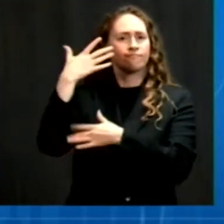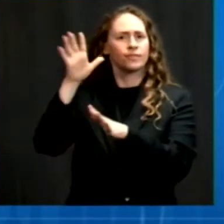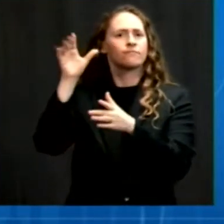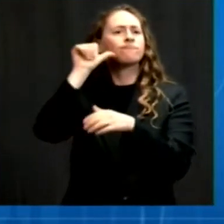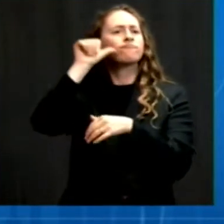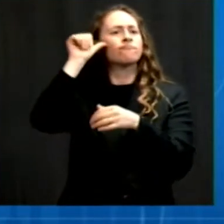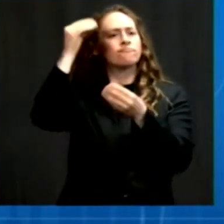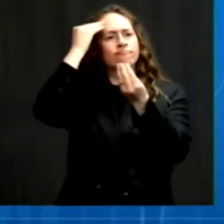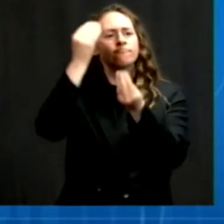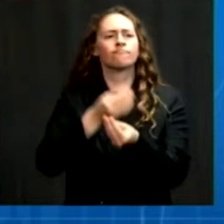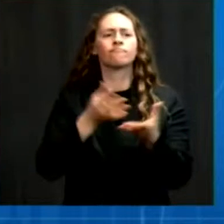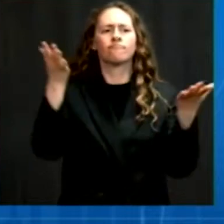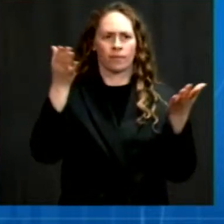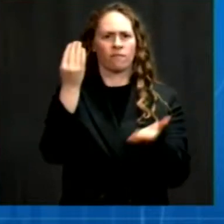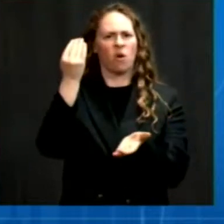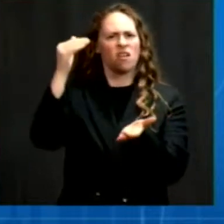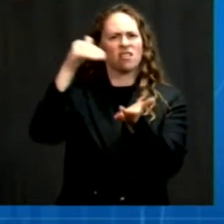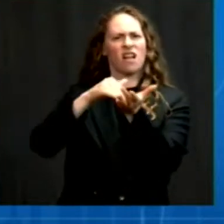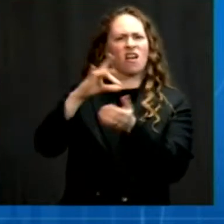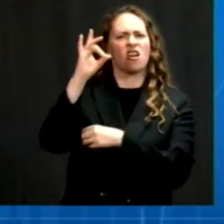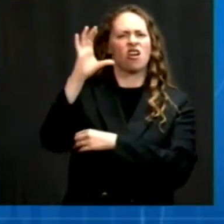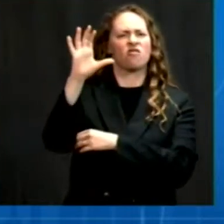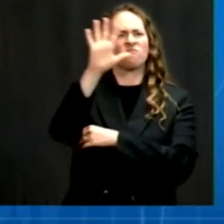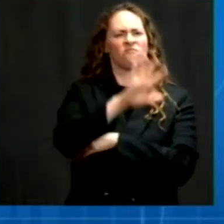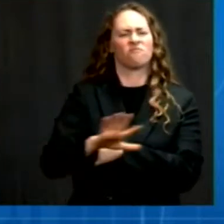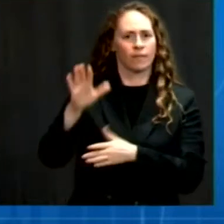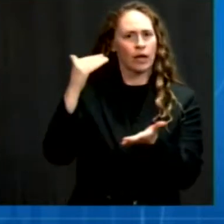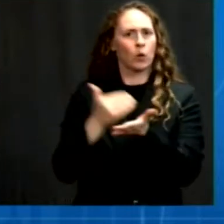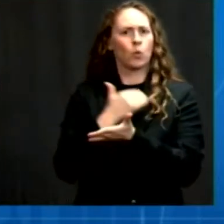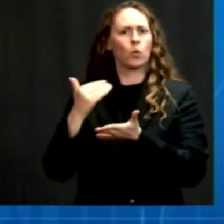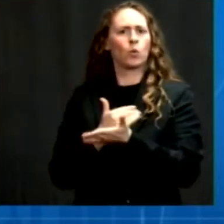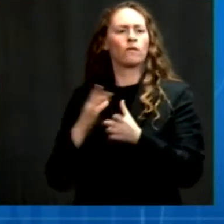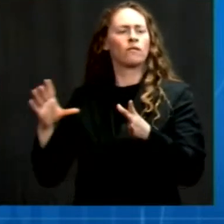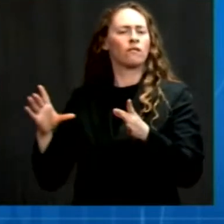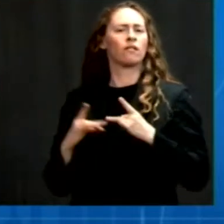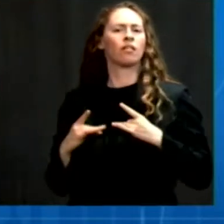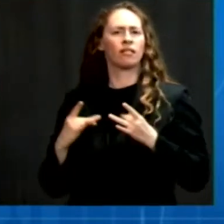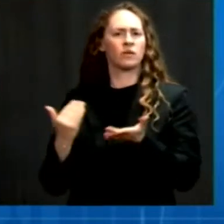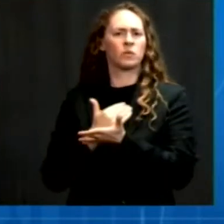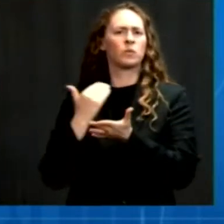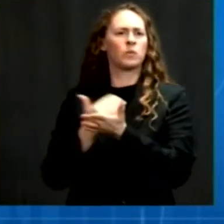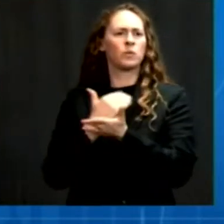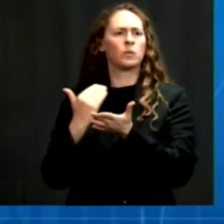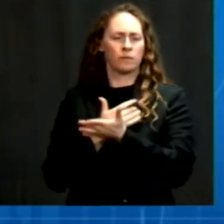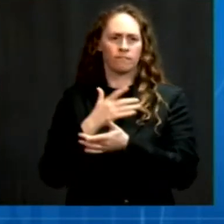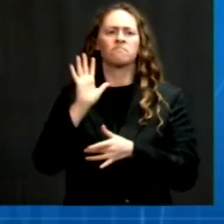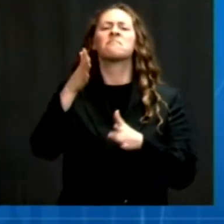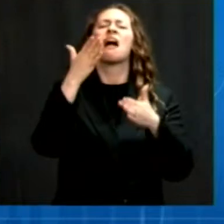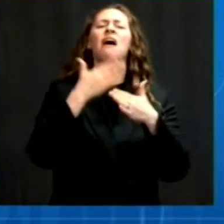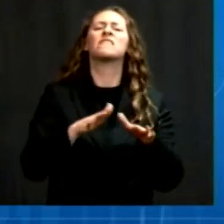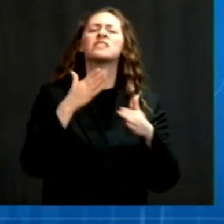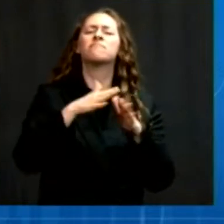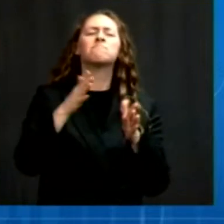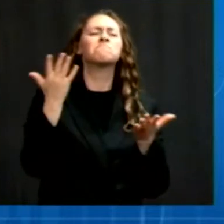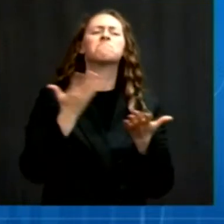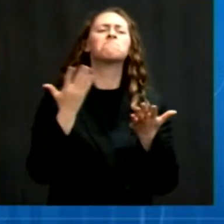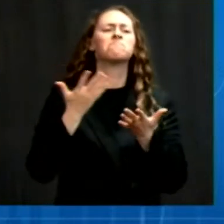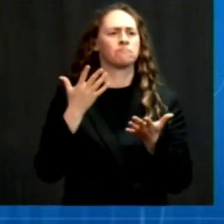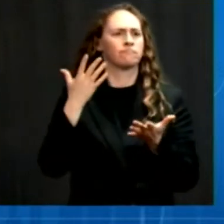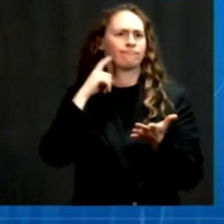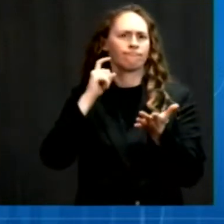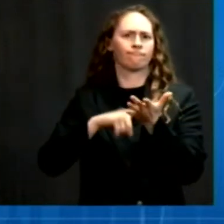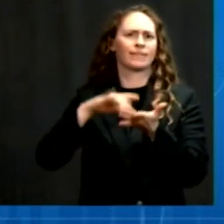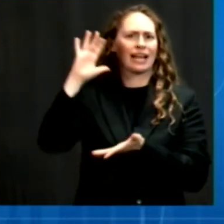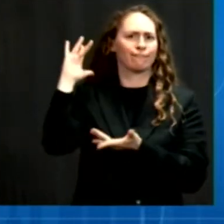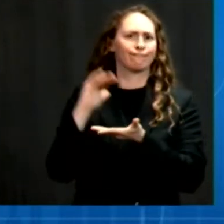14,875 new cases of COVID-19. Our 7-day average is about 12,600 cases per day. And